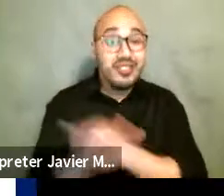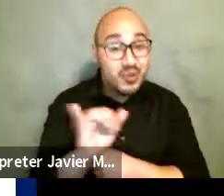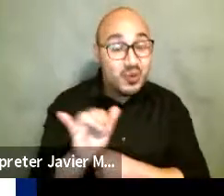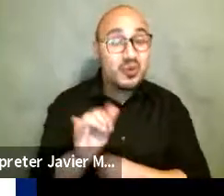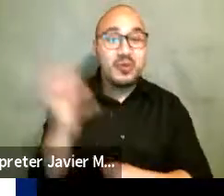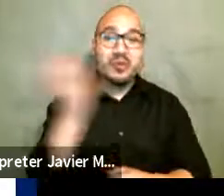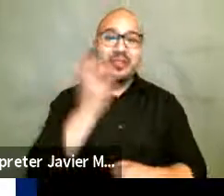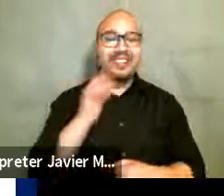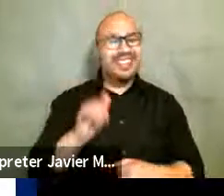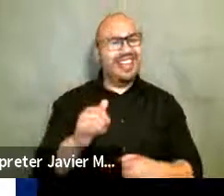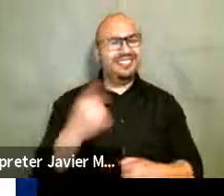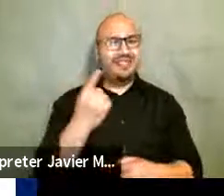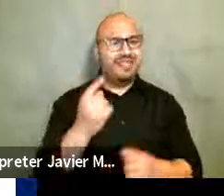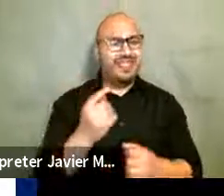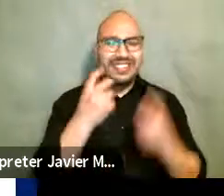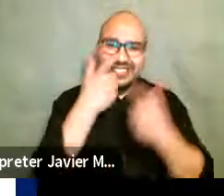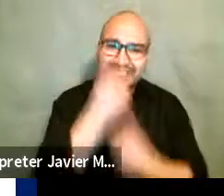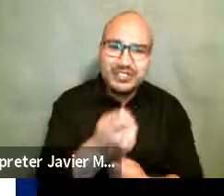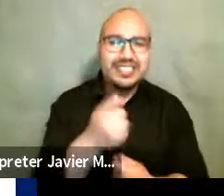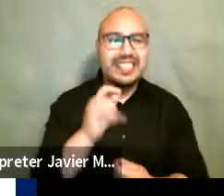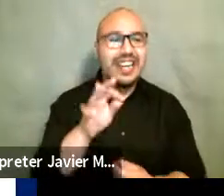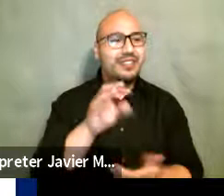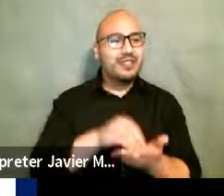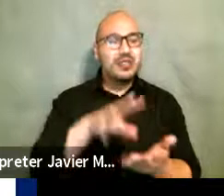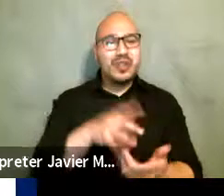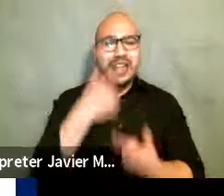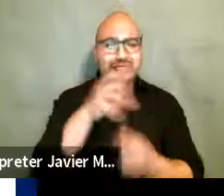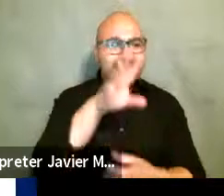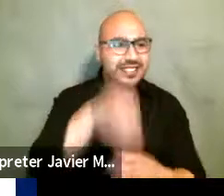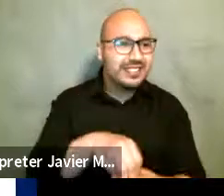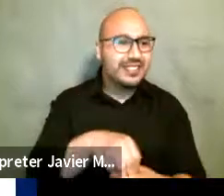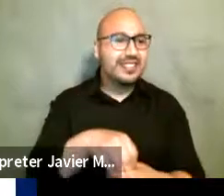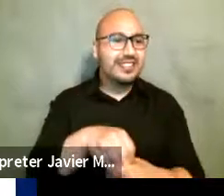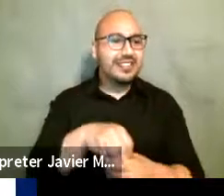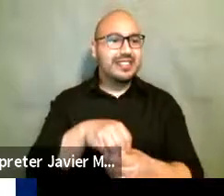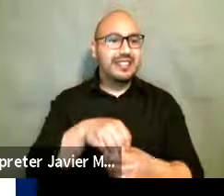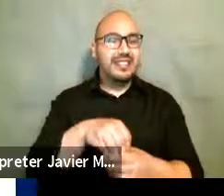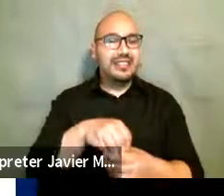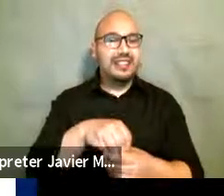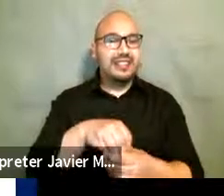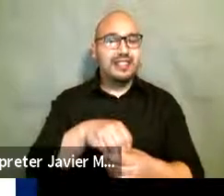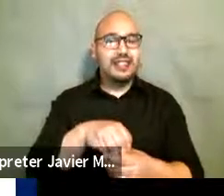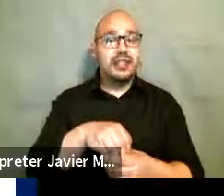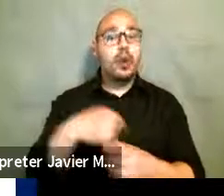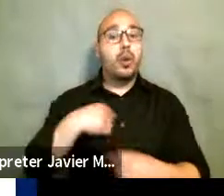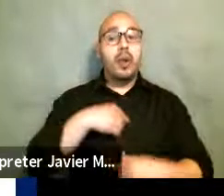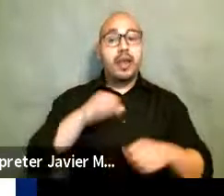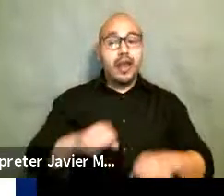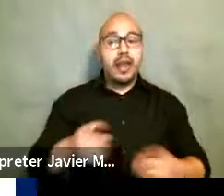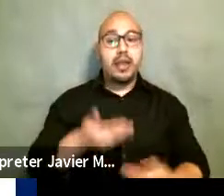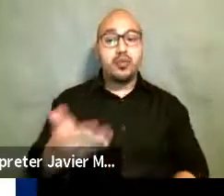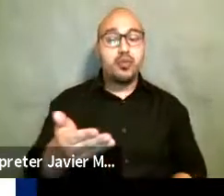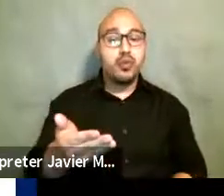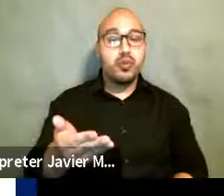So that is something very interesting. I think if students are interested in radio, we could introduce